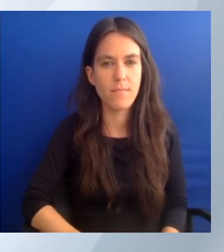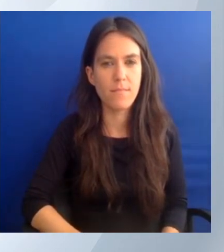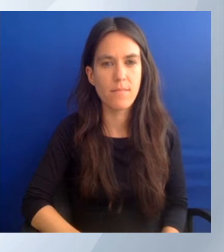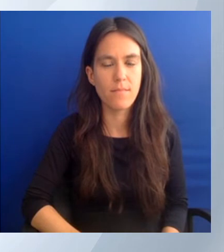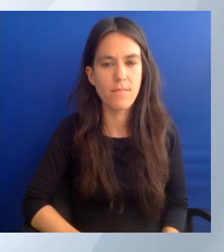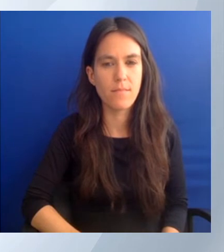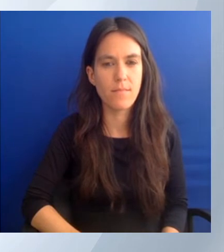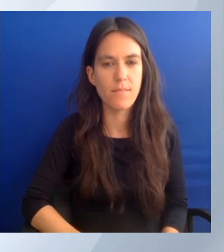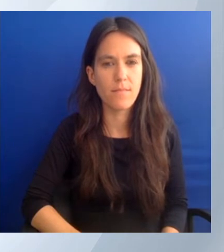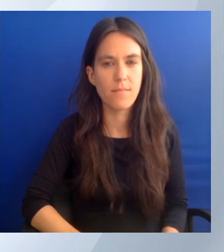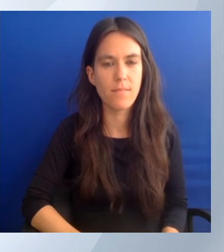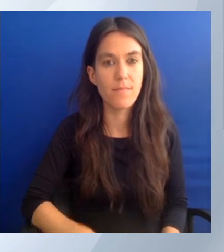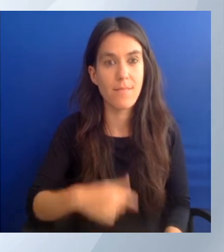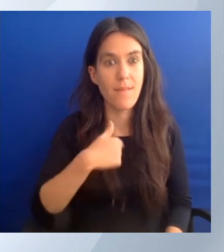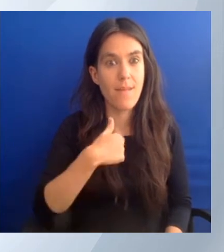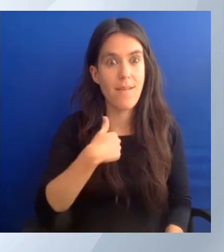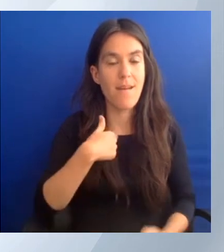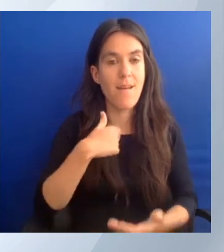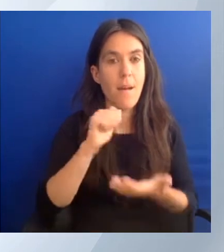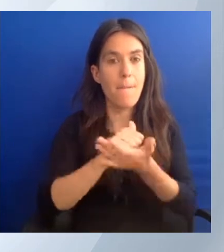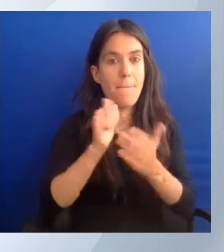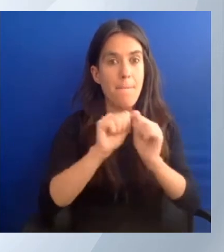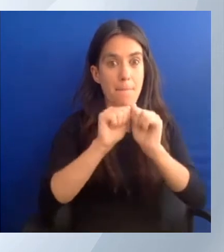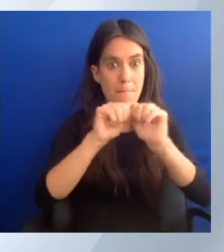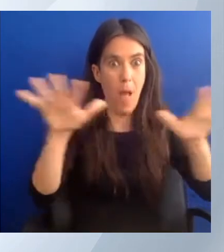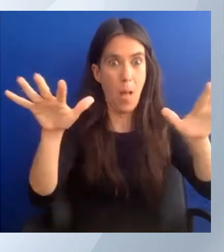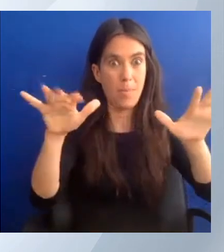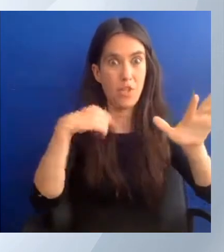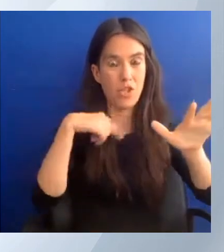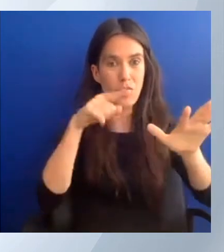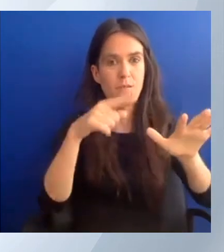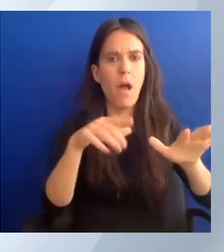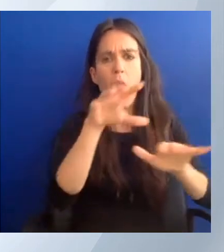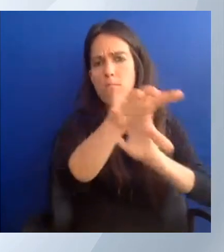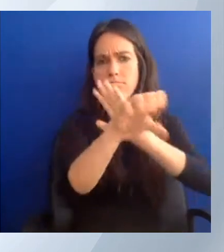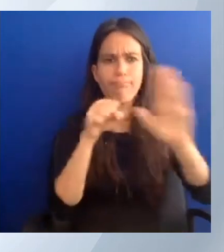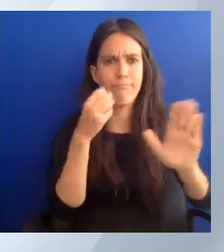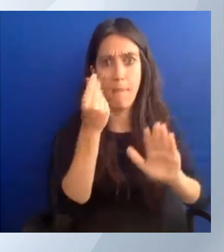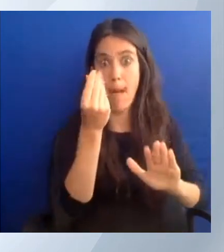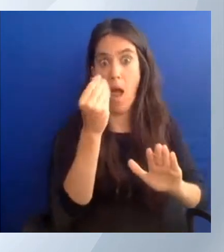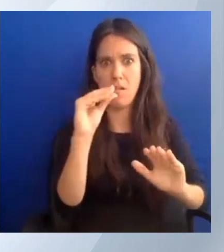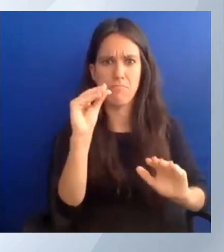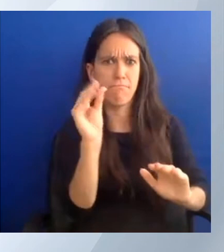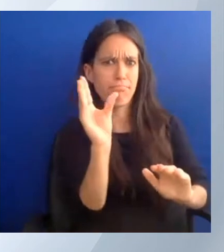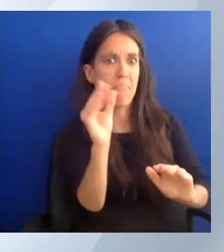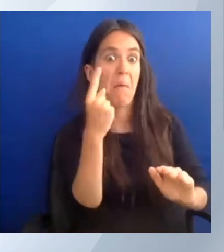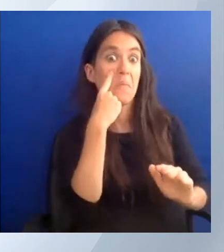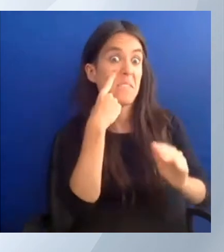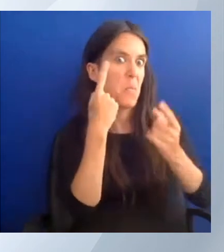a withdraw topic and I'm withdrawing this much money. Let's see what happens.